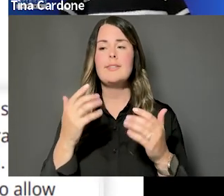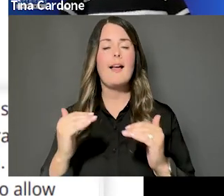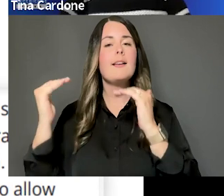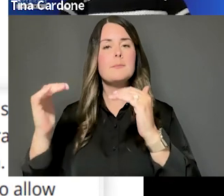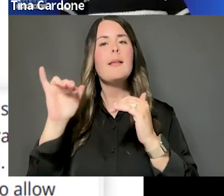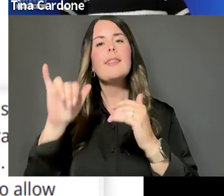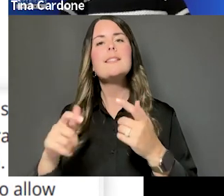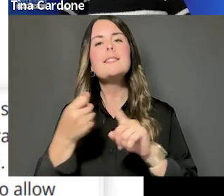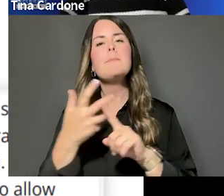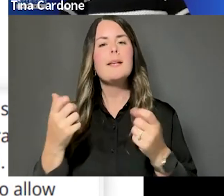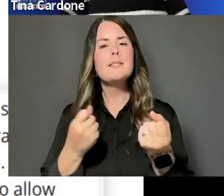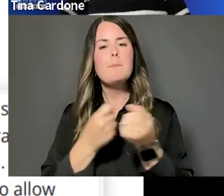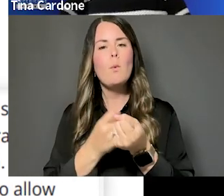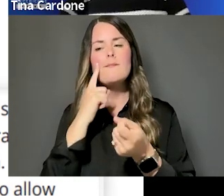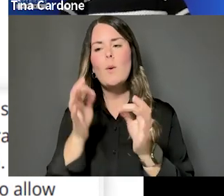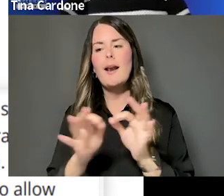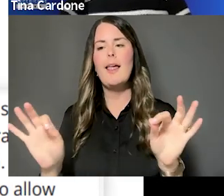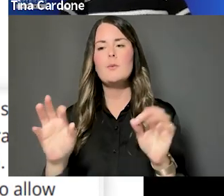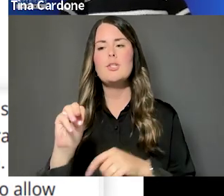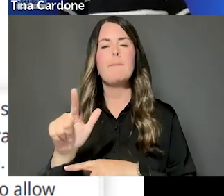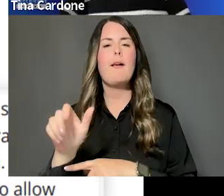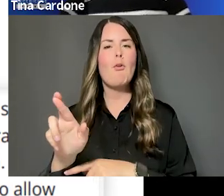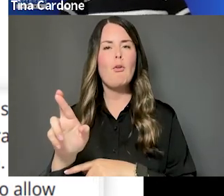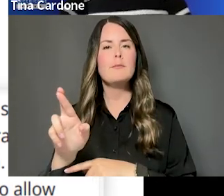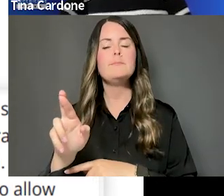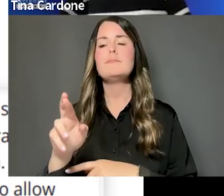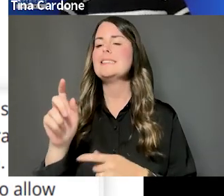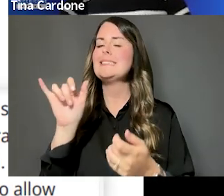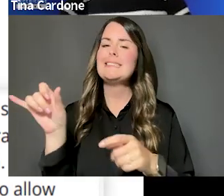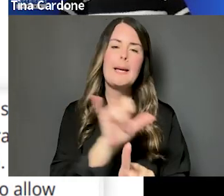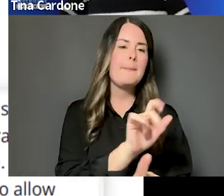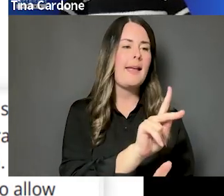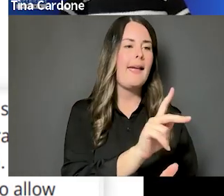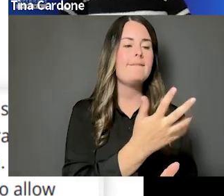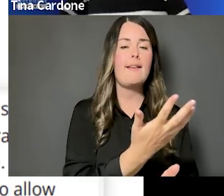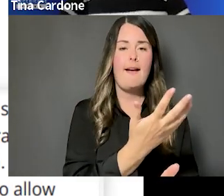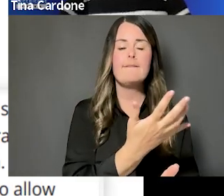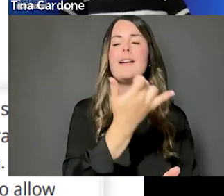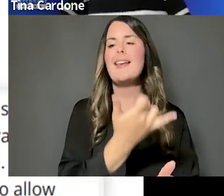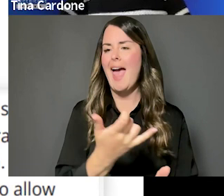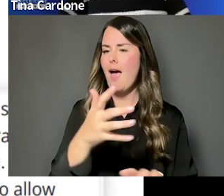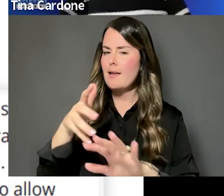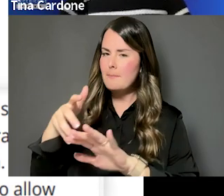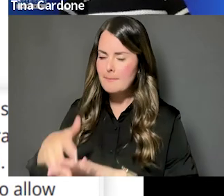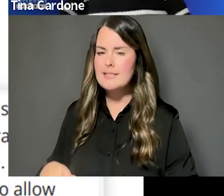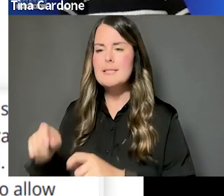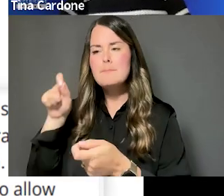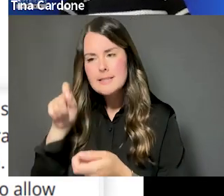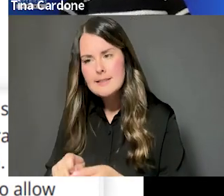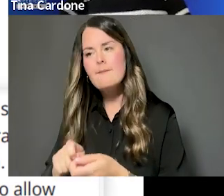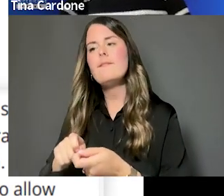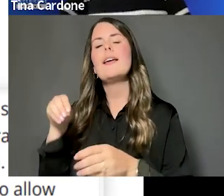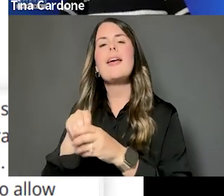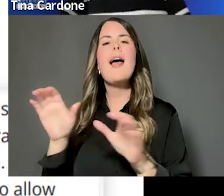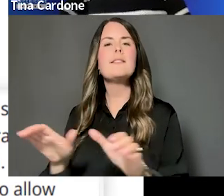the expanded support for math language routines, MLRs. Just like in K5, MLRs are now embedded directly